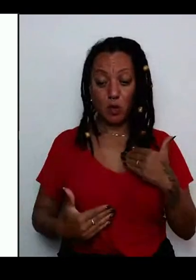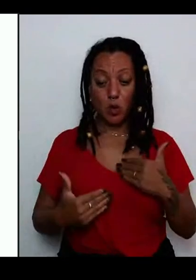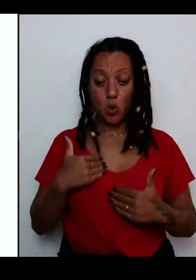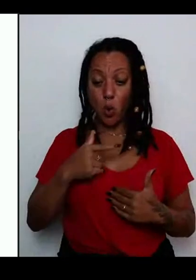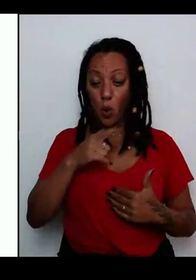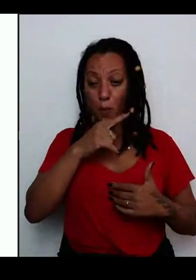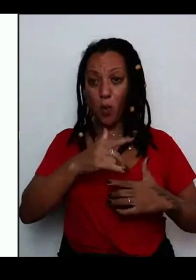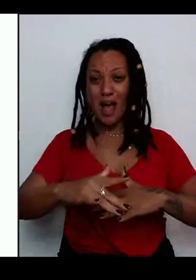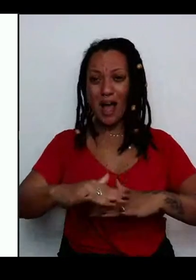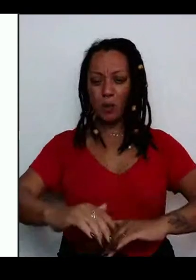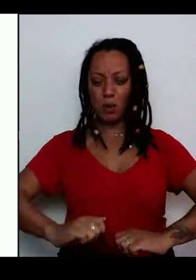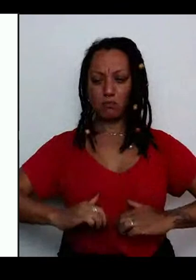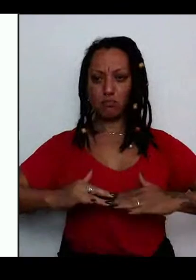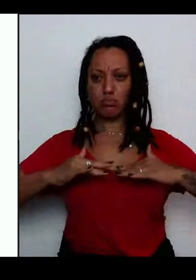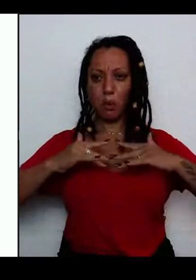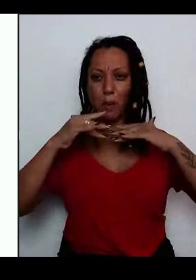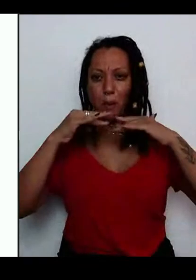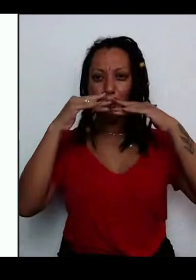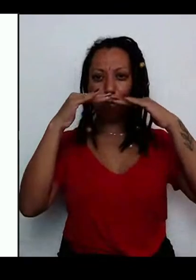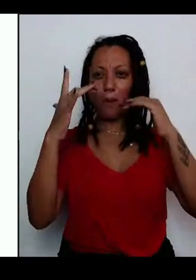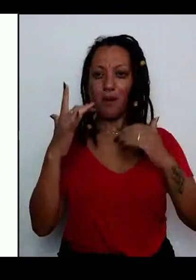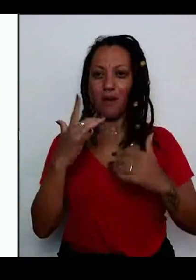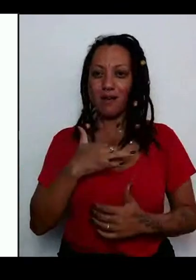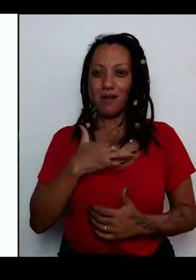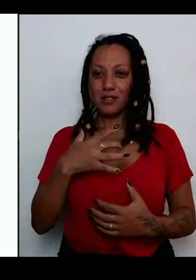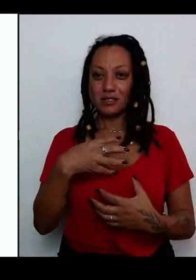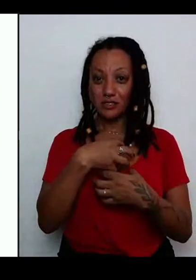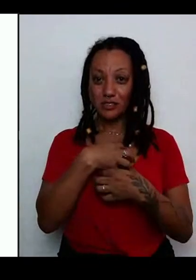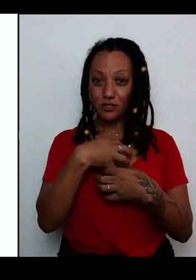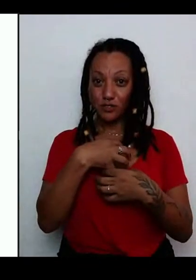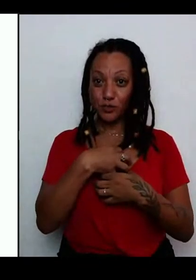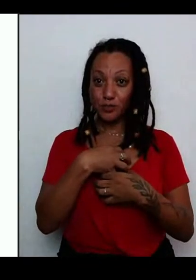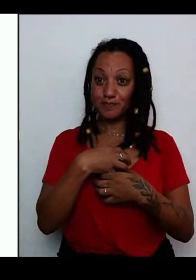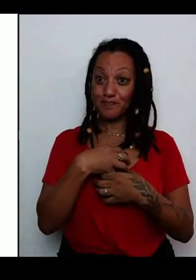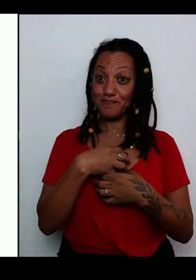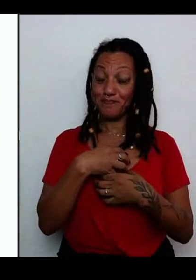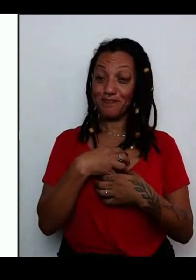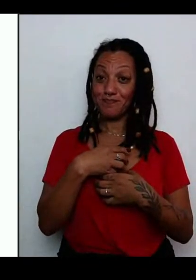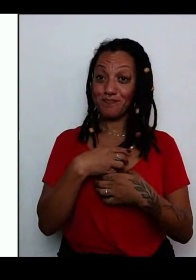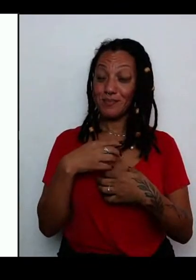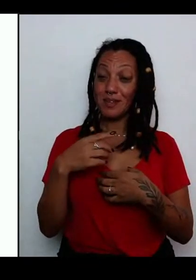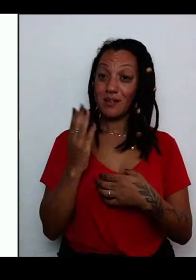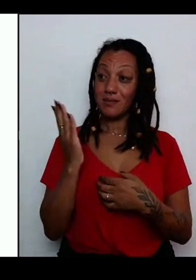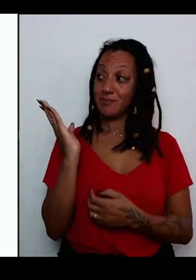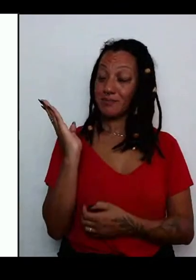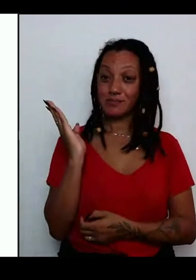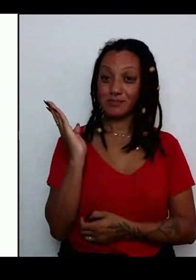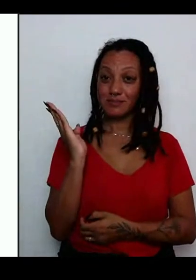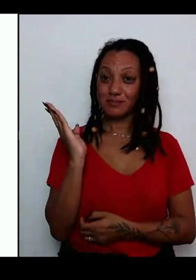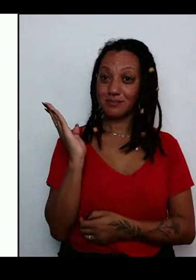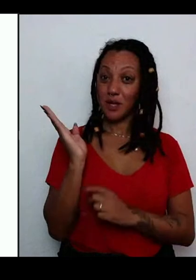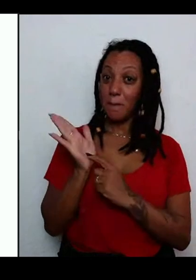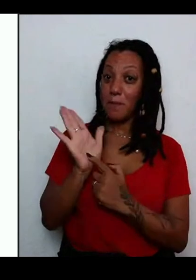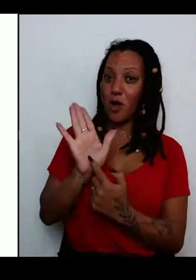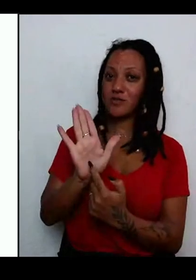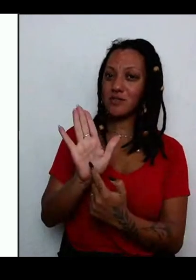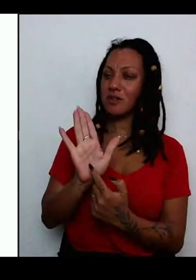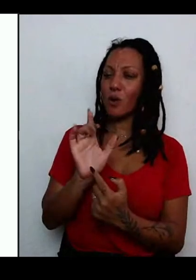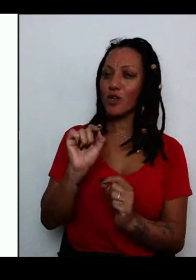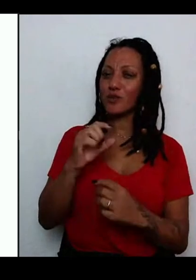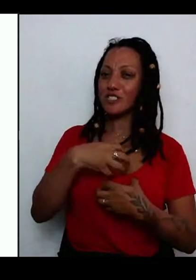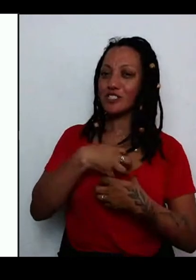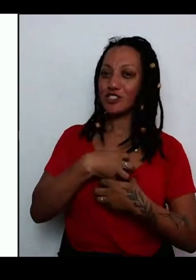to to illuminate that feeling um I was touched by the ocean simultaneously toxic and reproductive